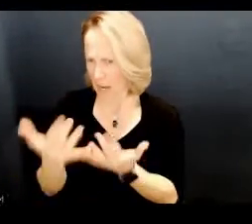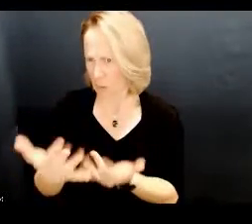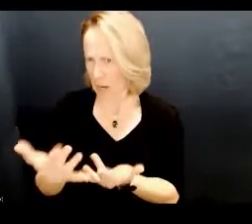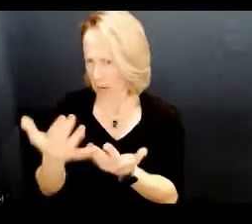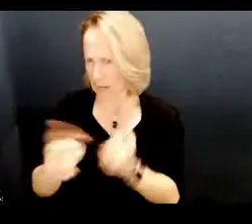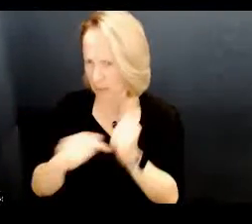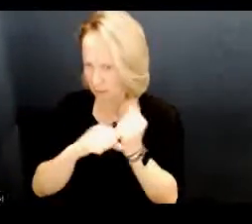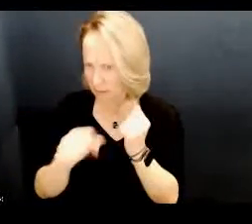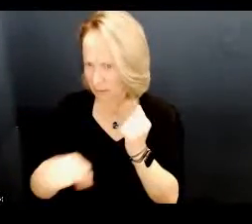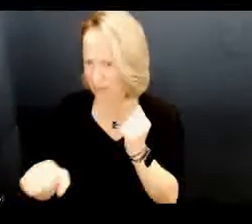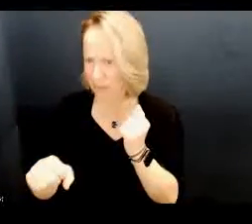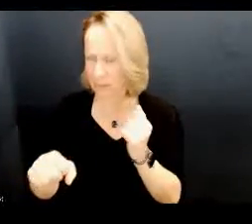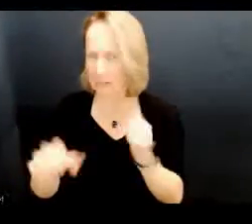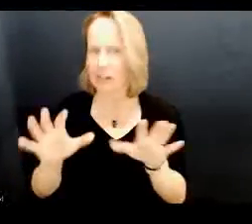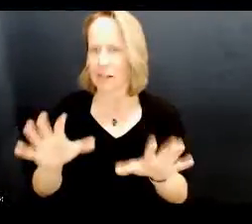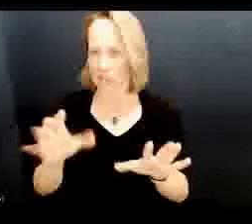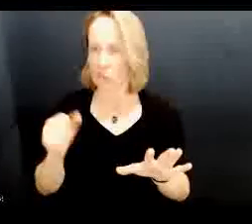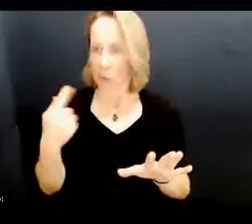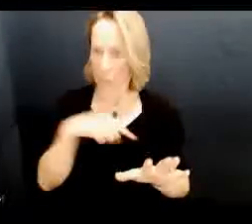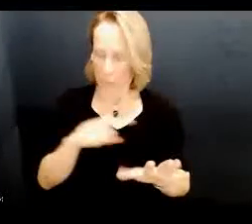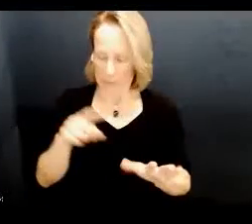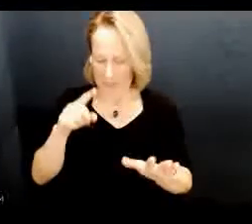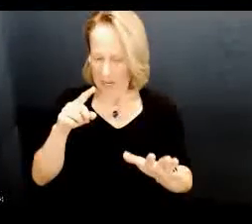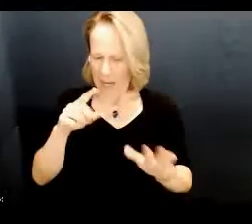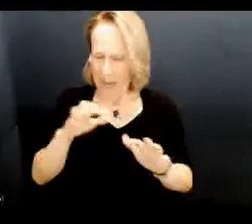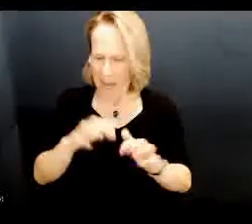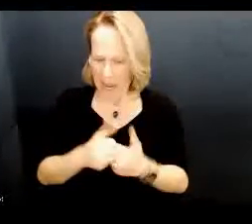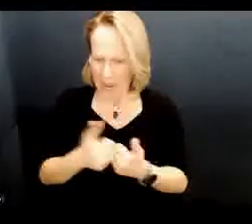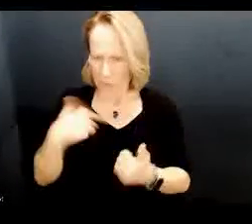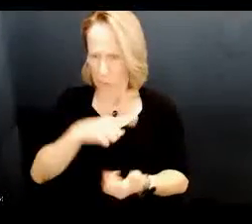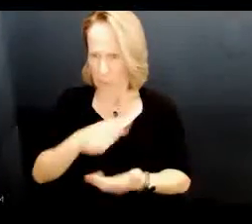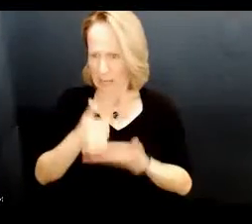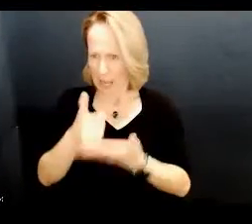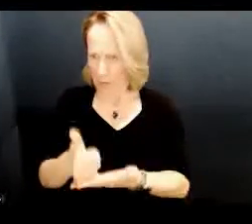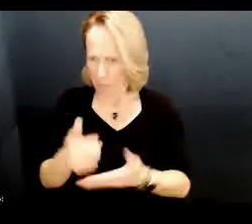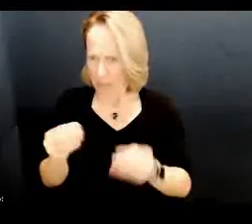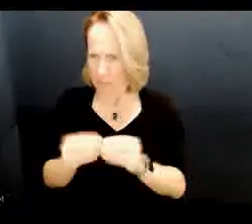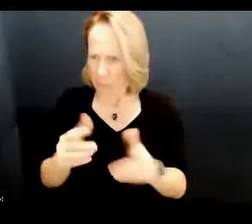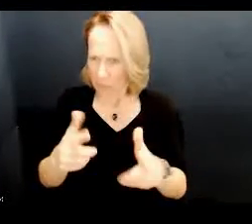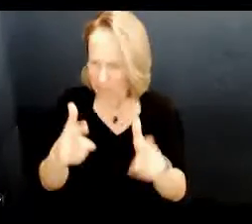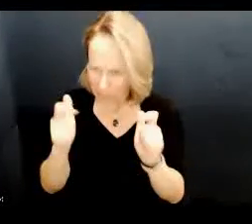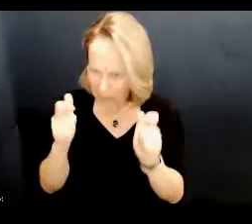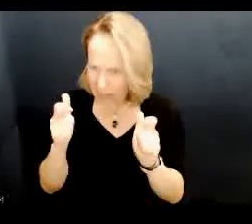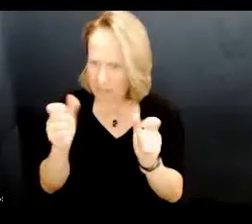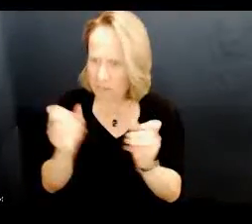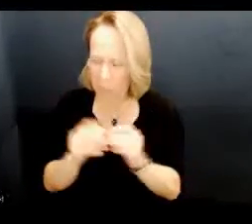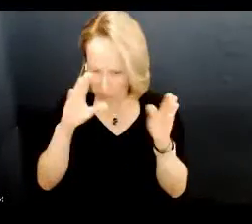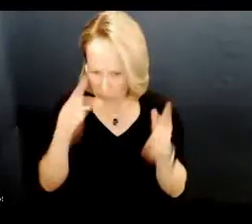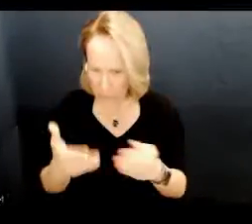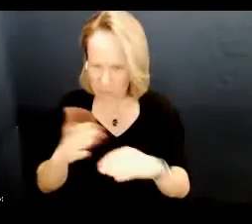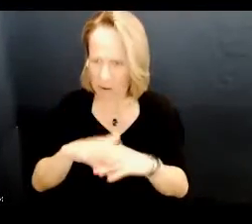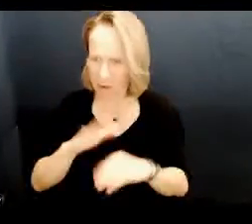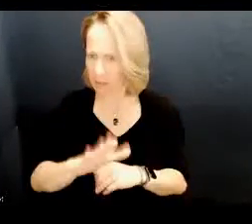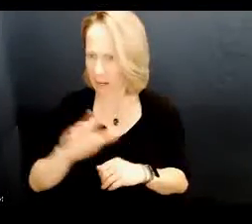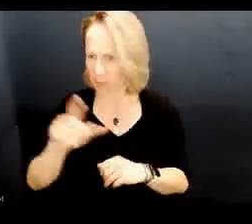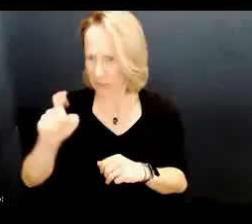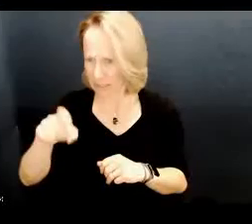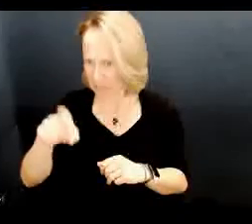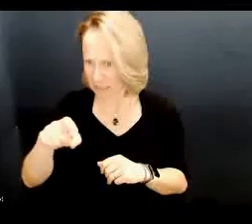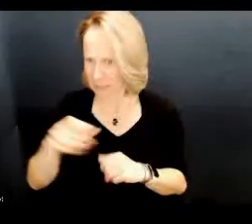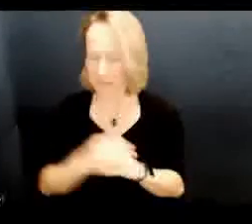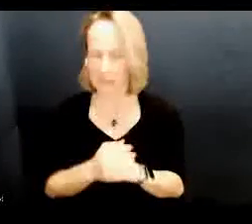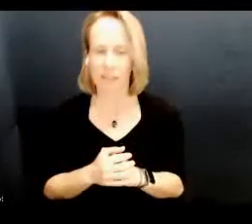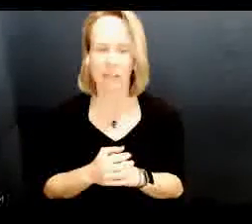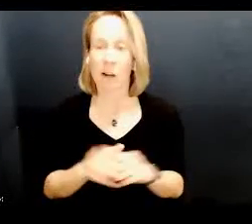can we make this response more victim-centered, maybe a little faster, right? We also want to think about, how is confidentiality